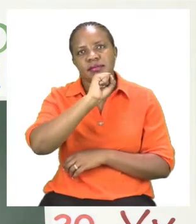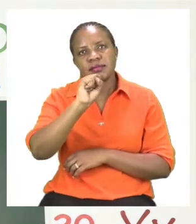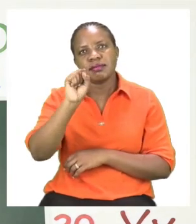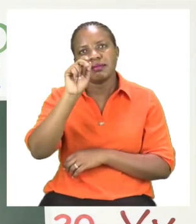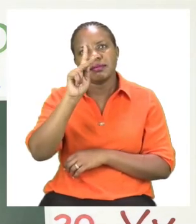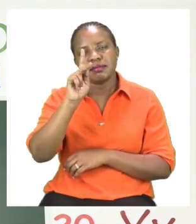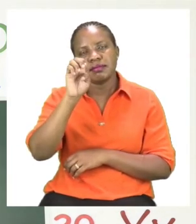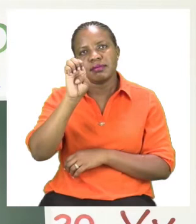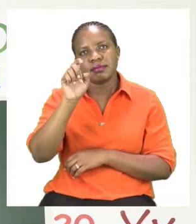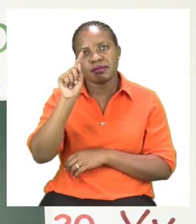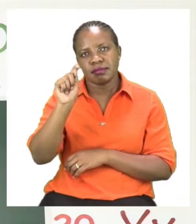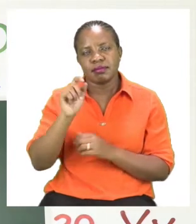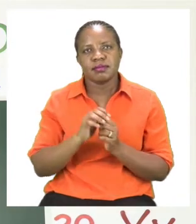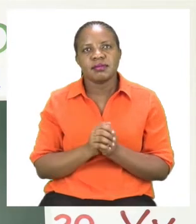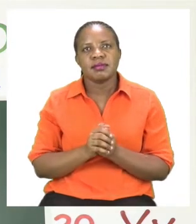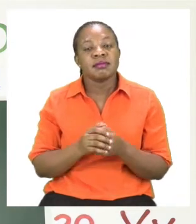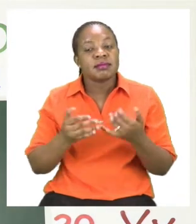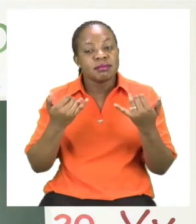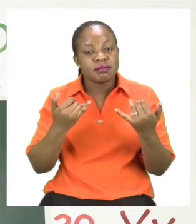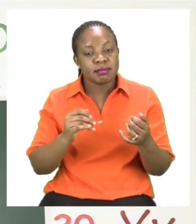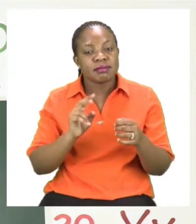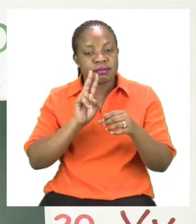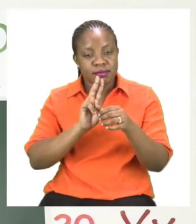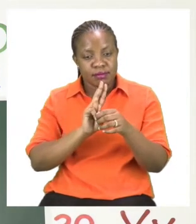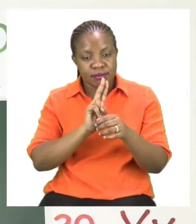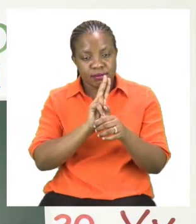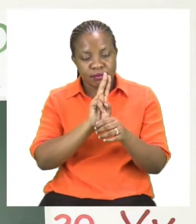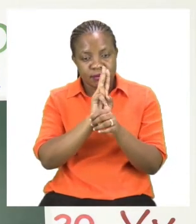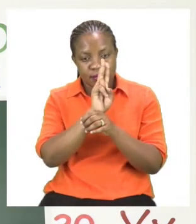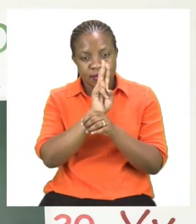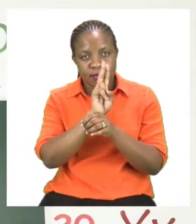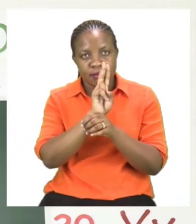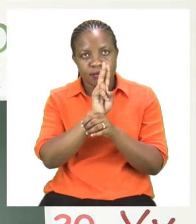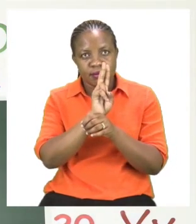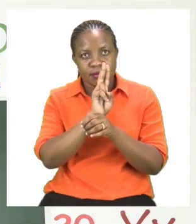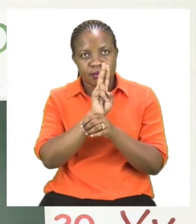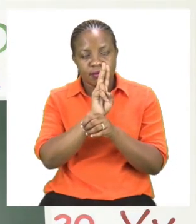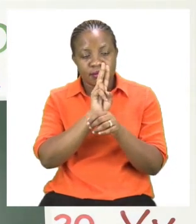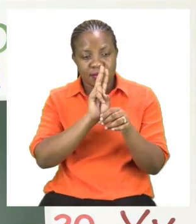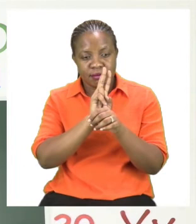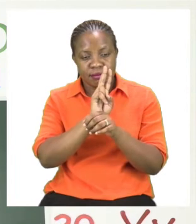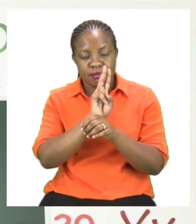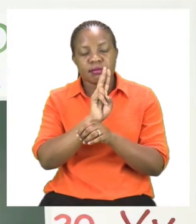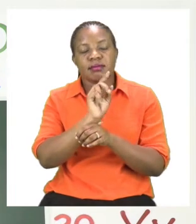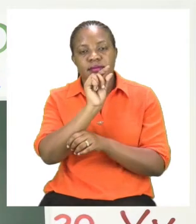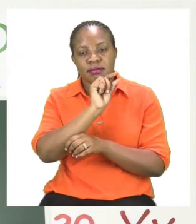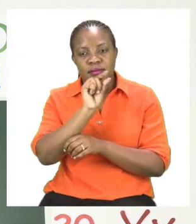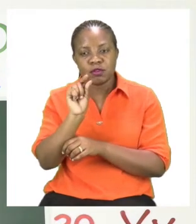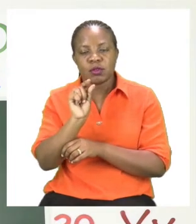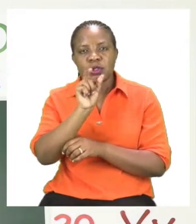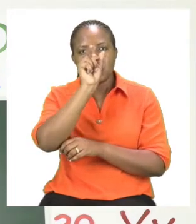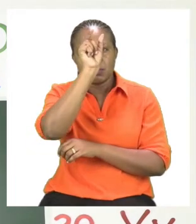number two. And number two in our words is the word bunny. Like the one with the